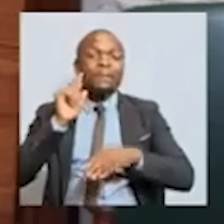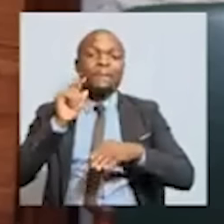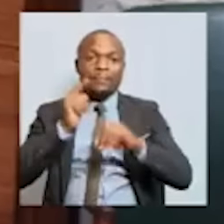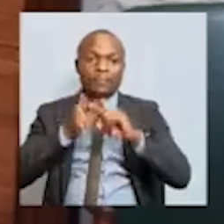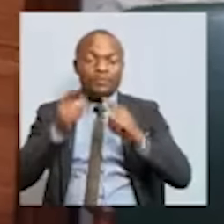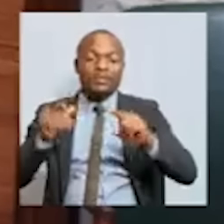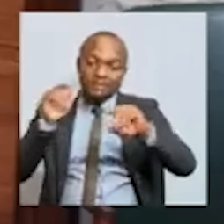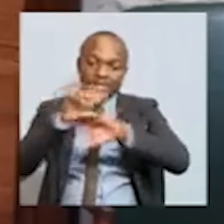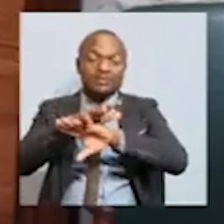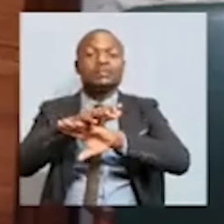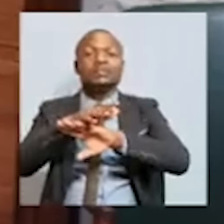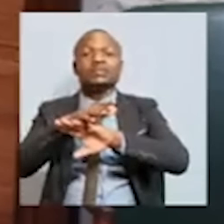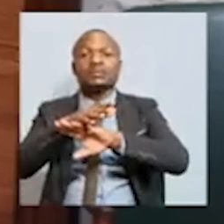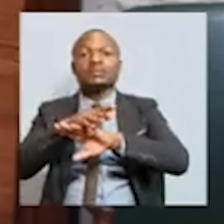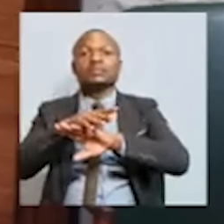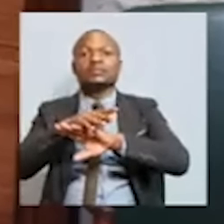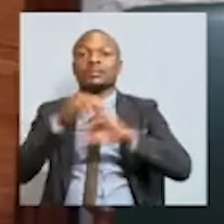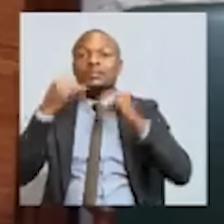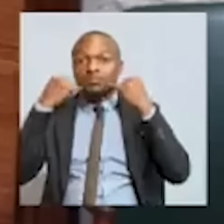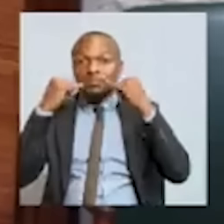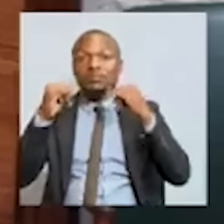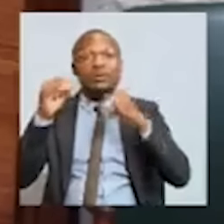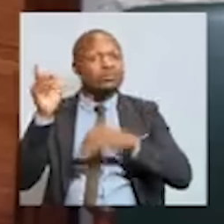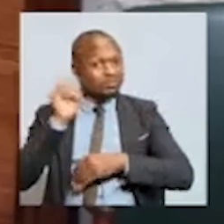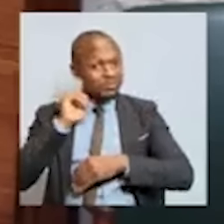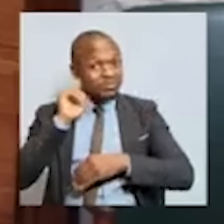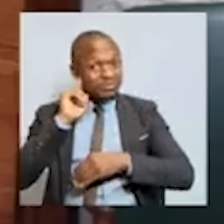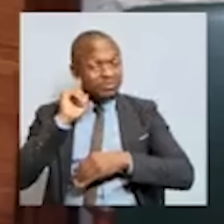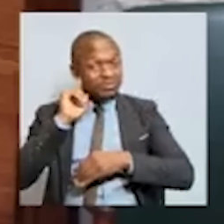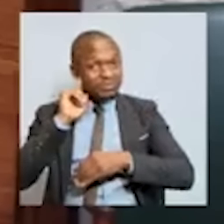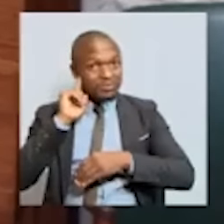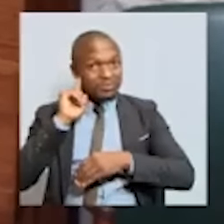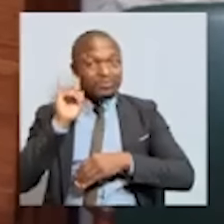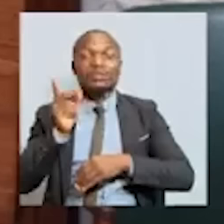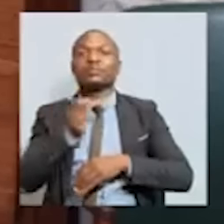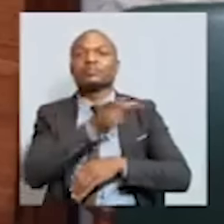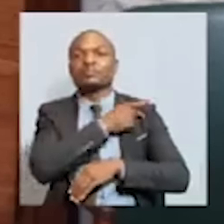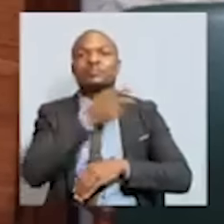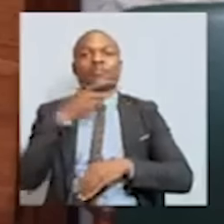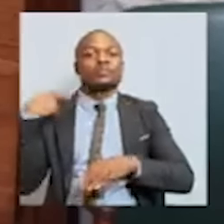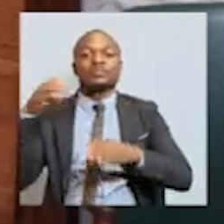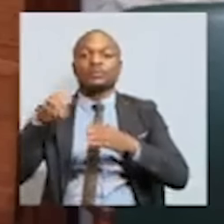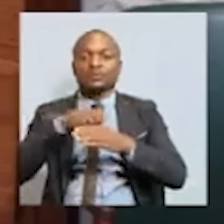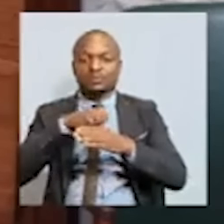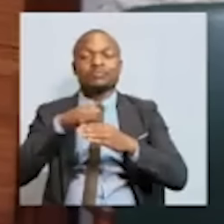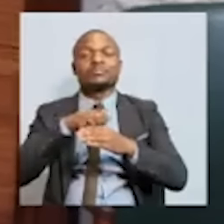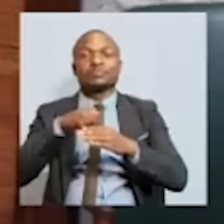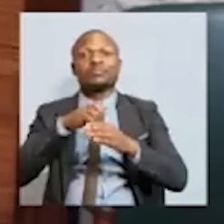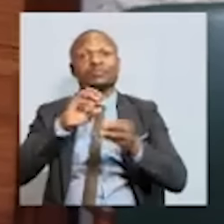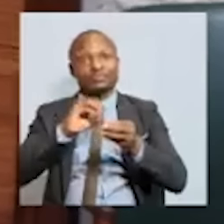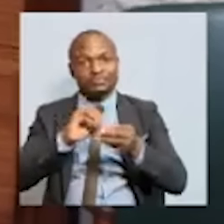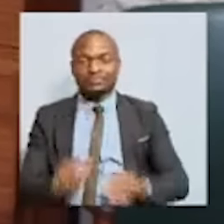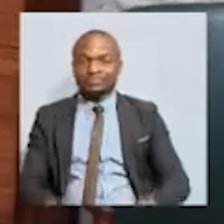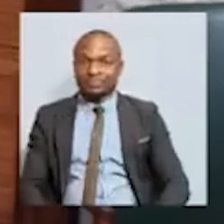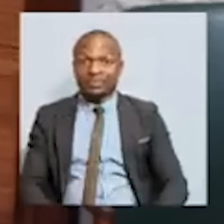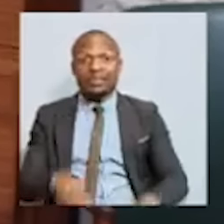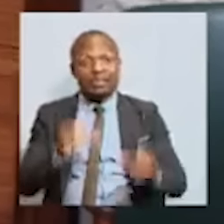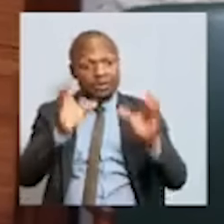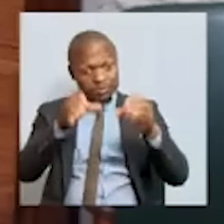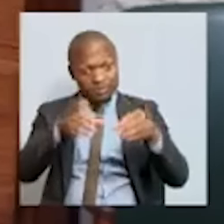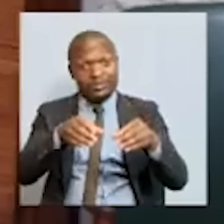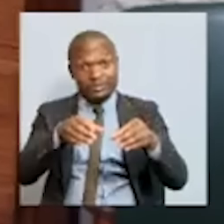the notice of hearing through their official parliament email address. Honorable members, the